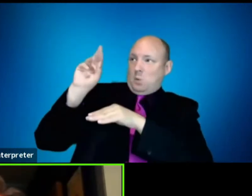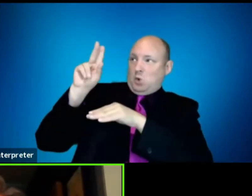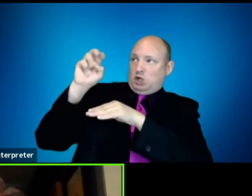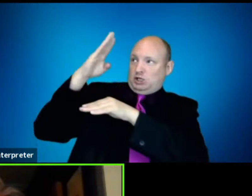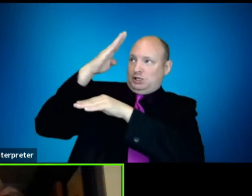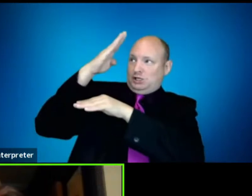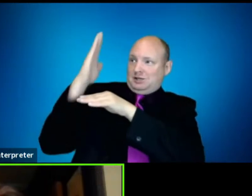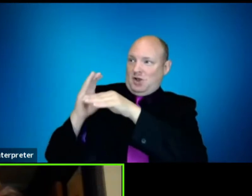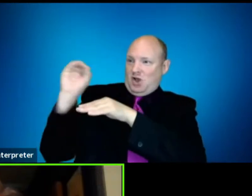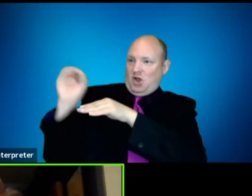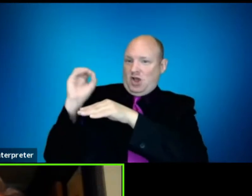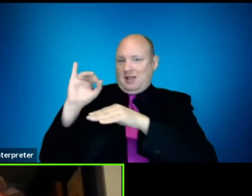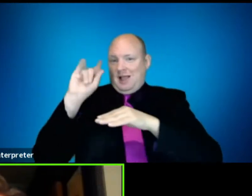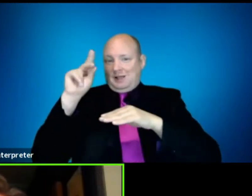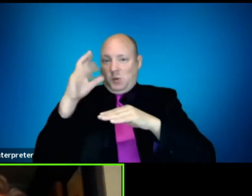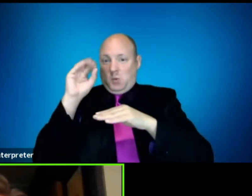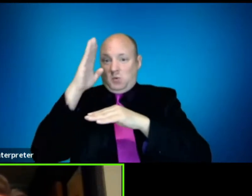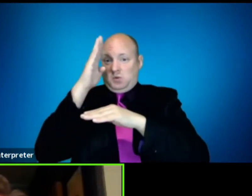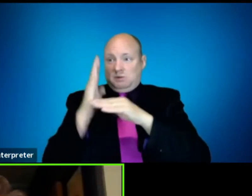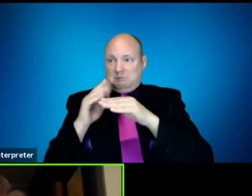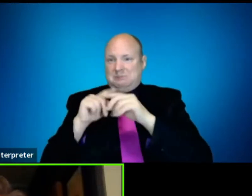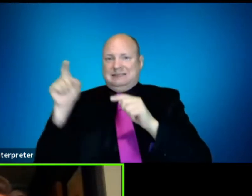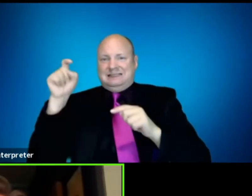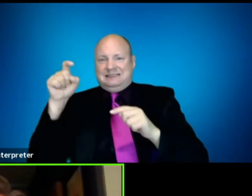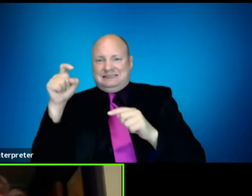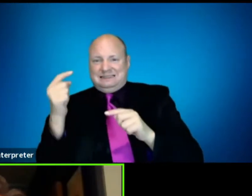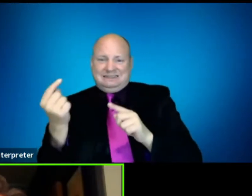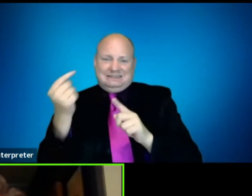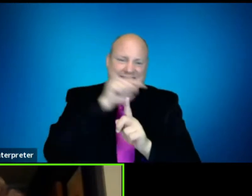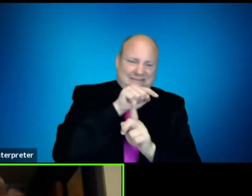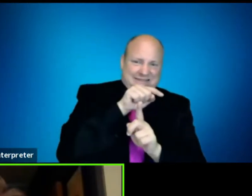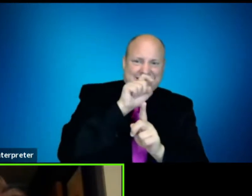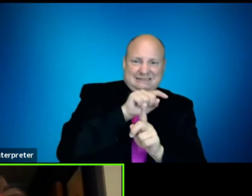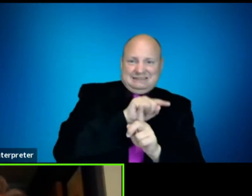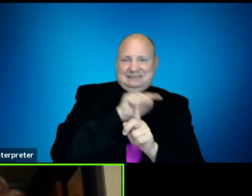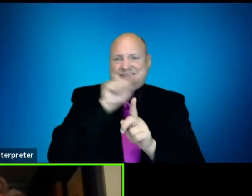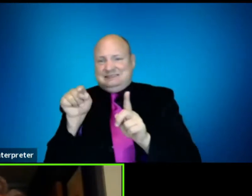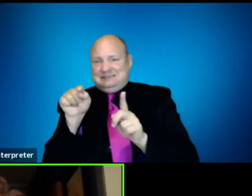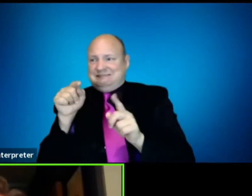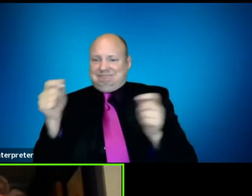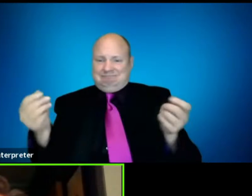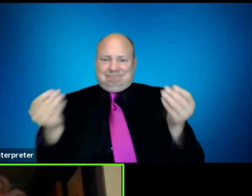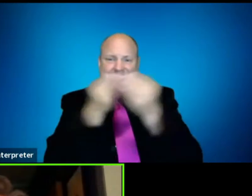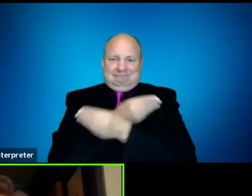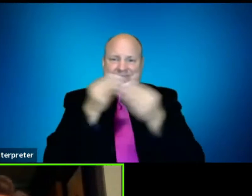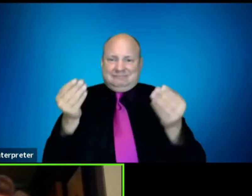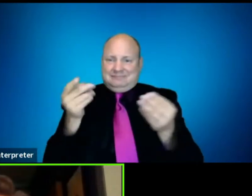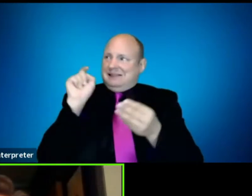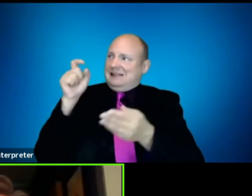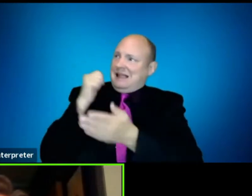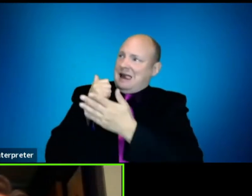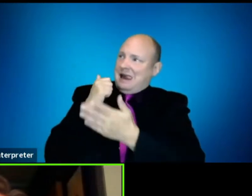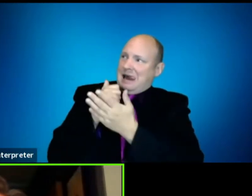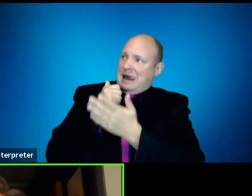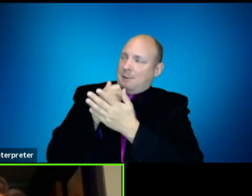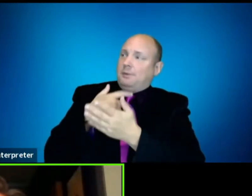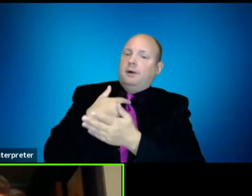Idaho, and those in Idaho whose nearest hospital is in Oregon. I don't have precise numbers, but I know that people seek care at their